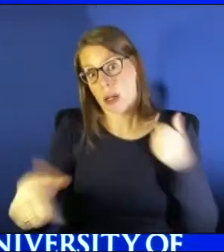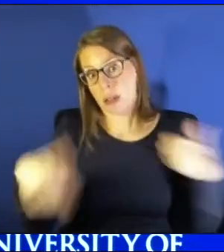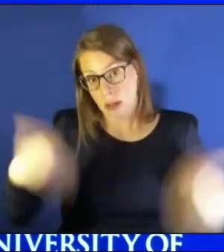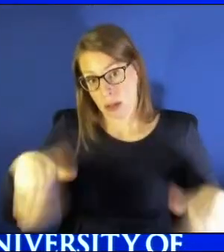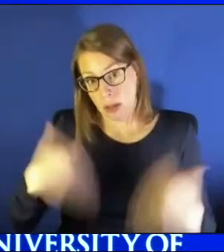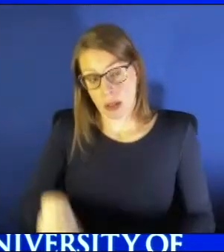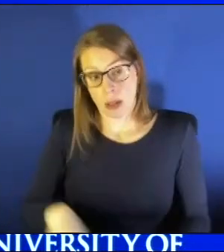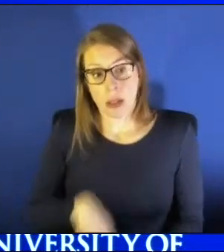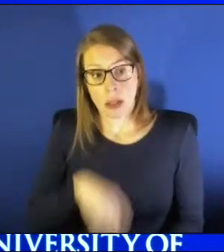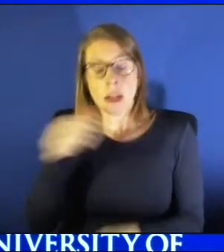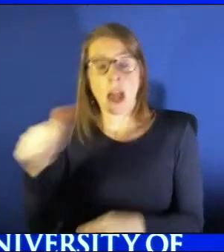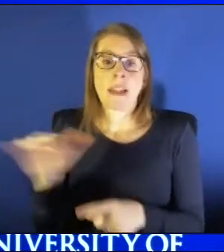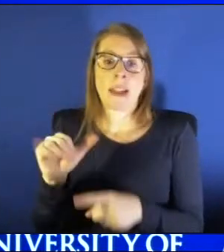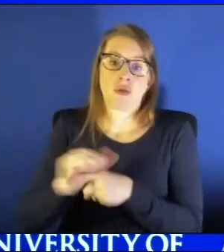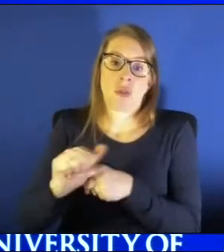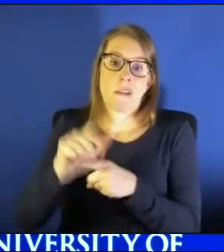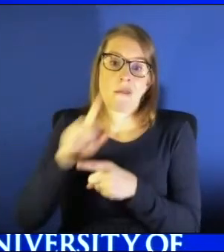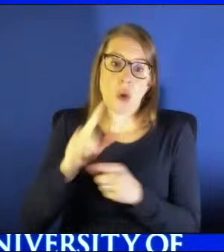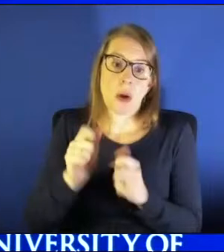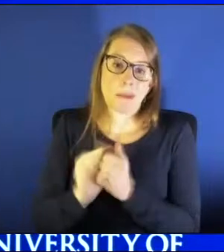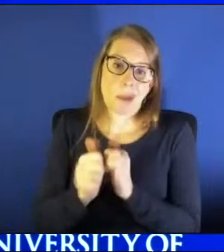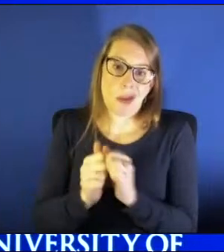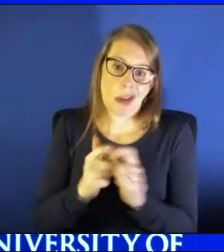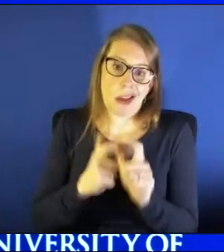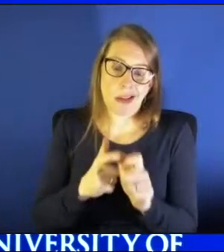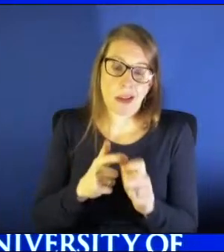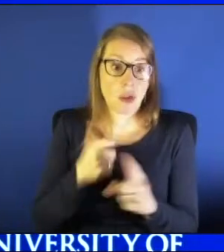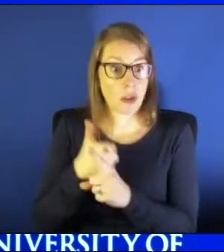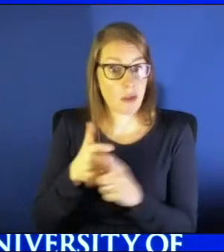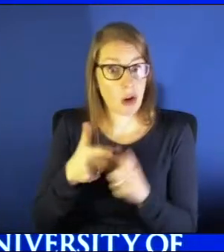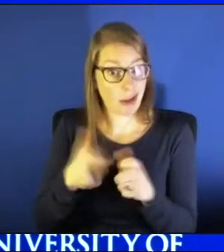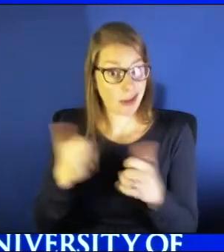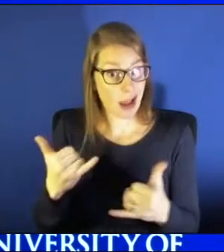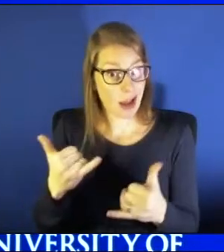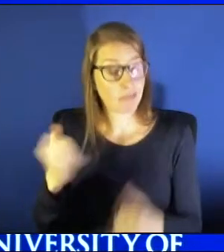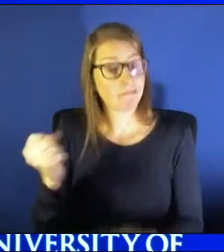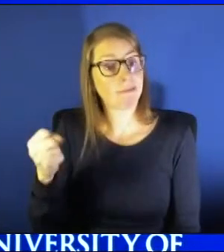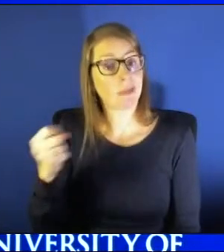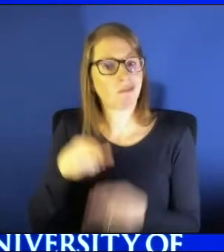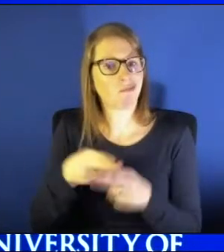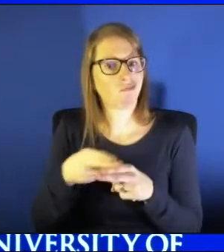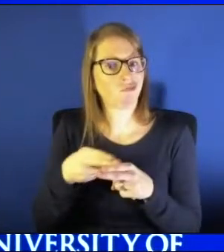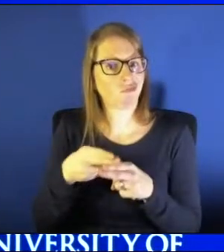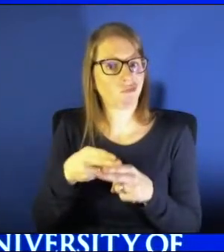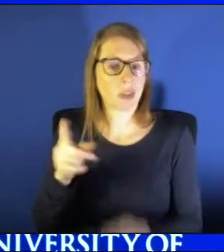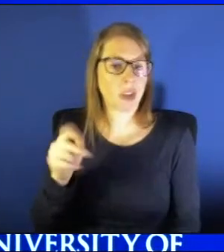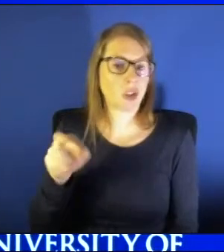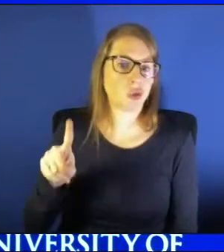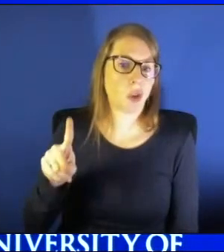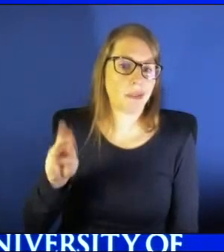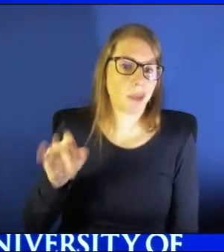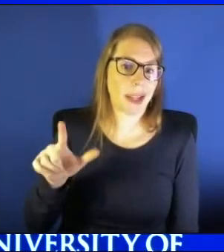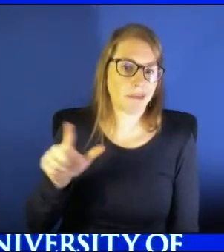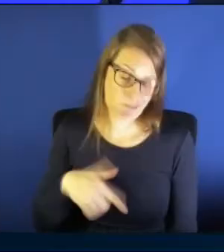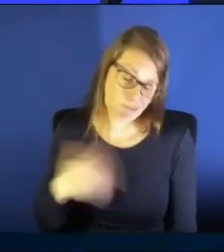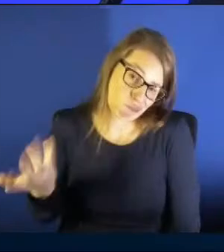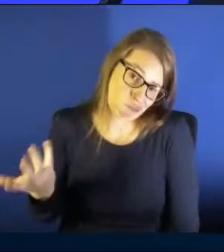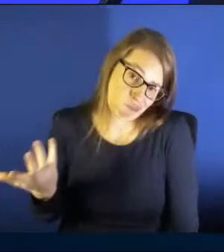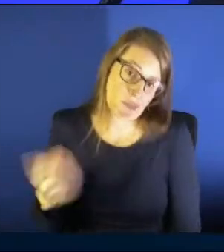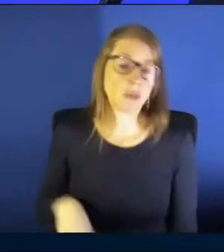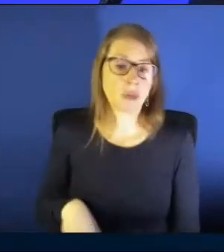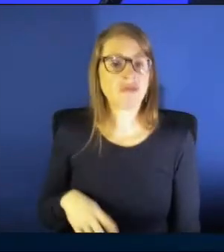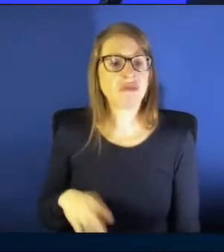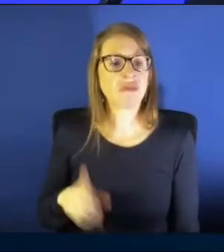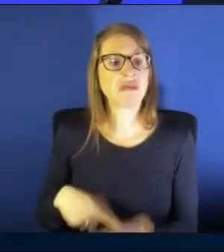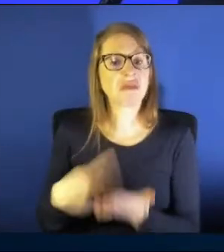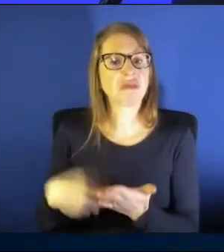for a marathon or anything, I don't think. You ran today, right? I did just for a little bit on the treadmill. Good for but you. we get outside and Wow, saw patients,